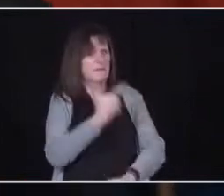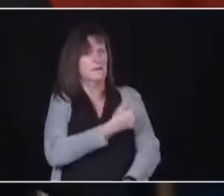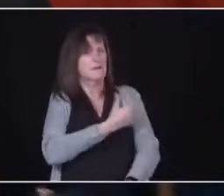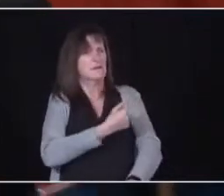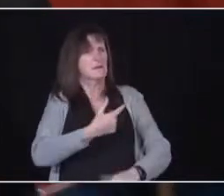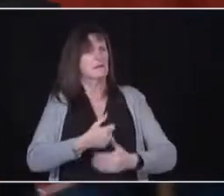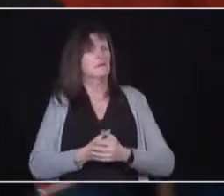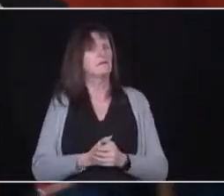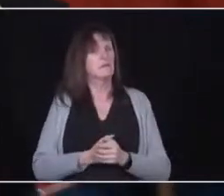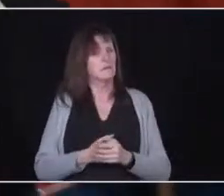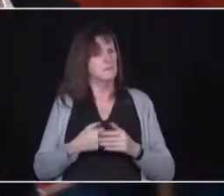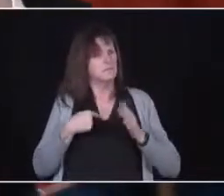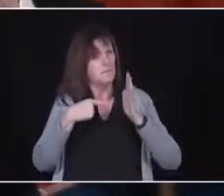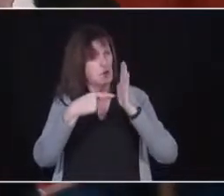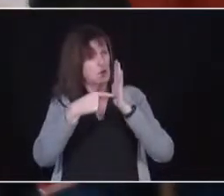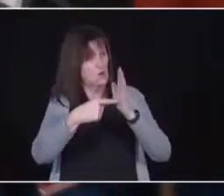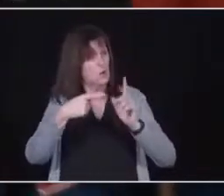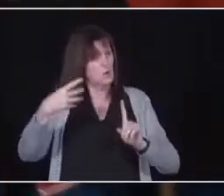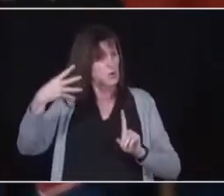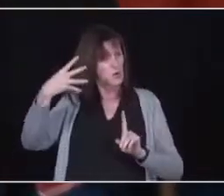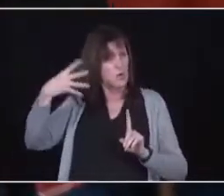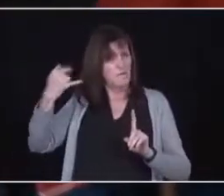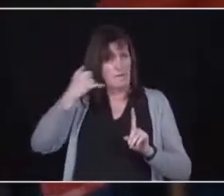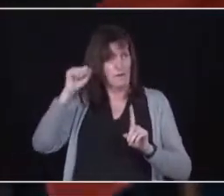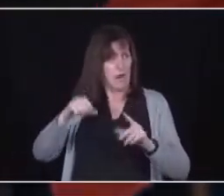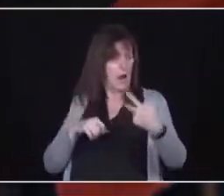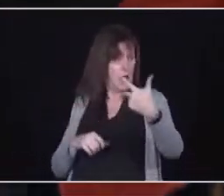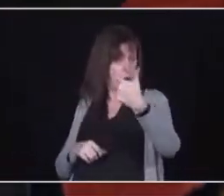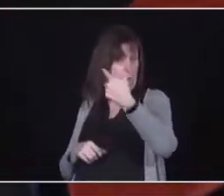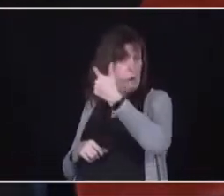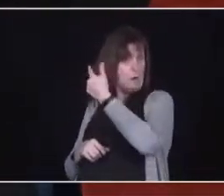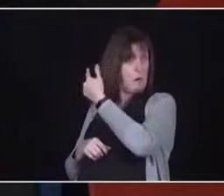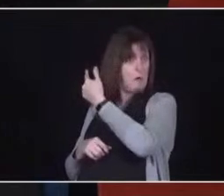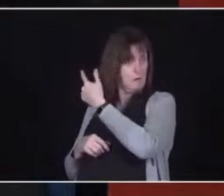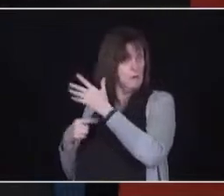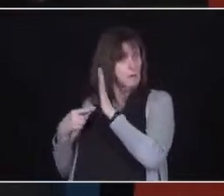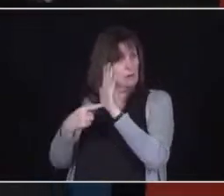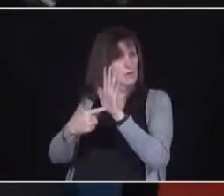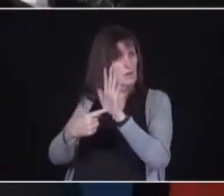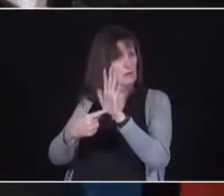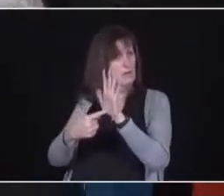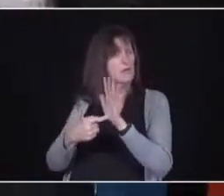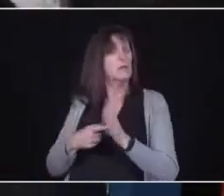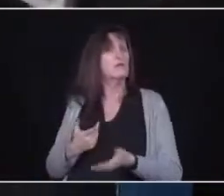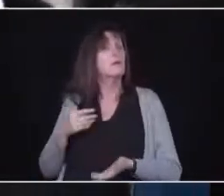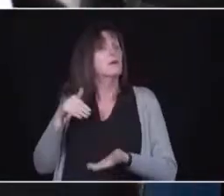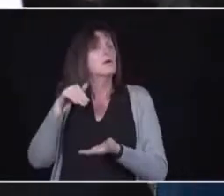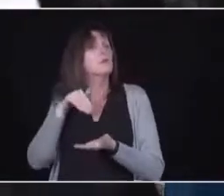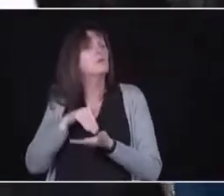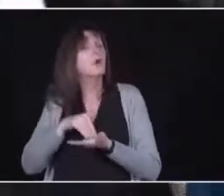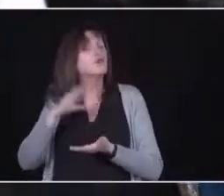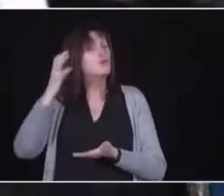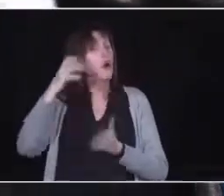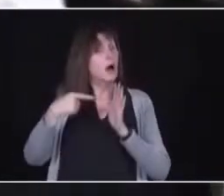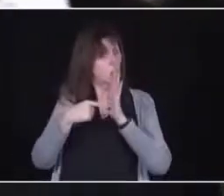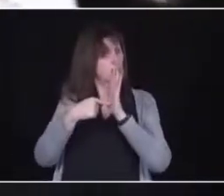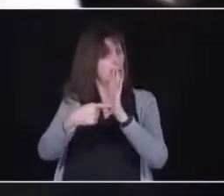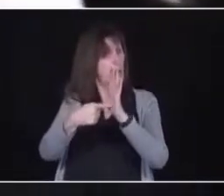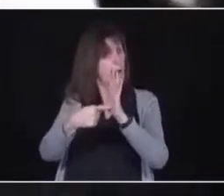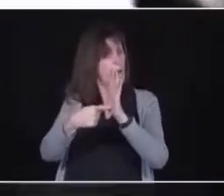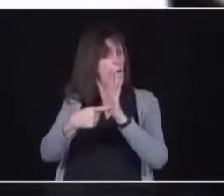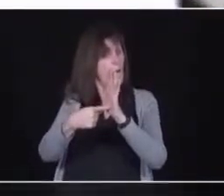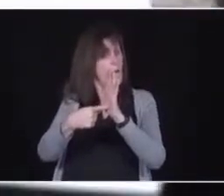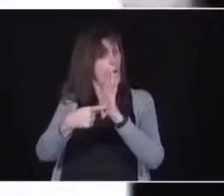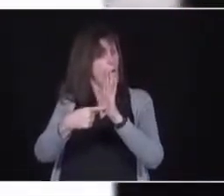don't know if you can zoom in, Jamie, or not. But this is what Dr. Brown showed. This is at 100,000, and it